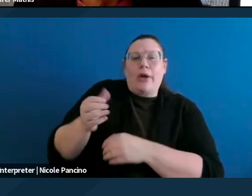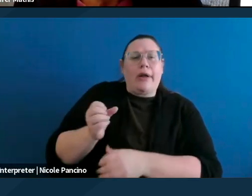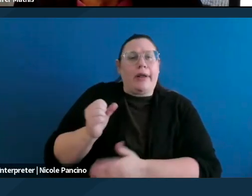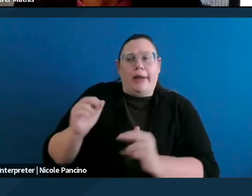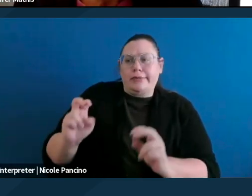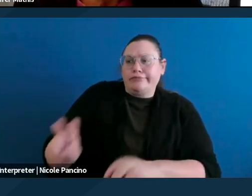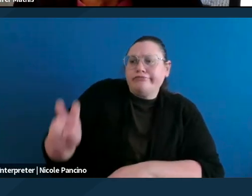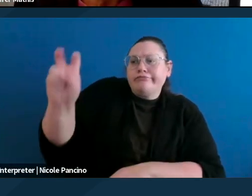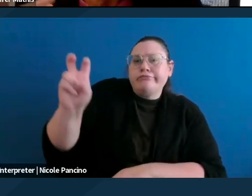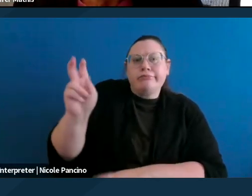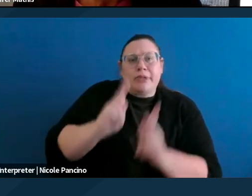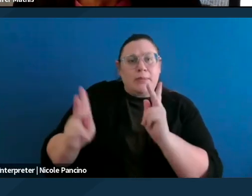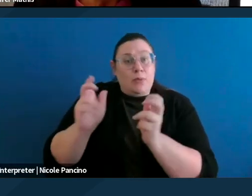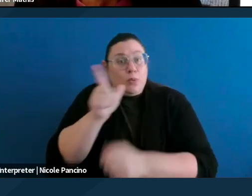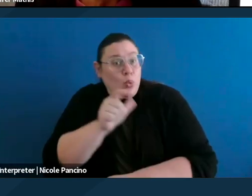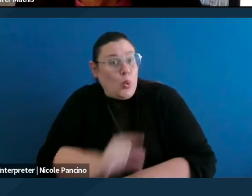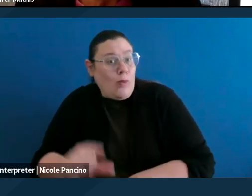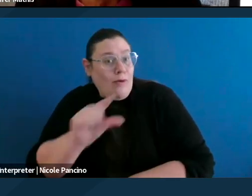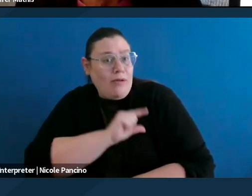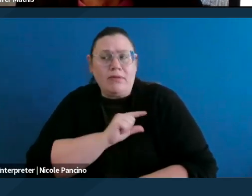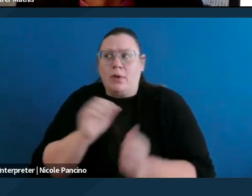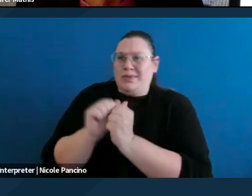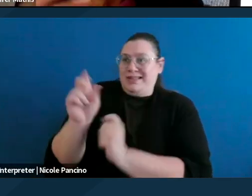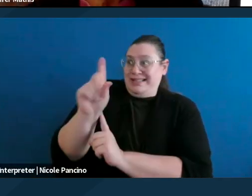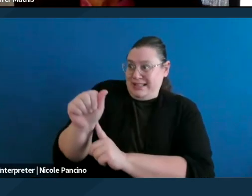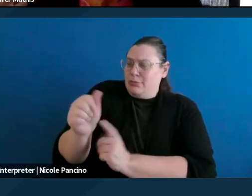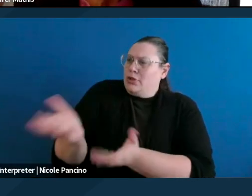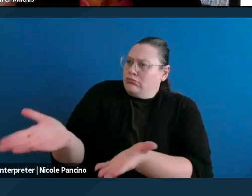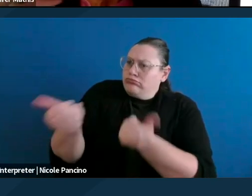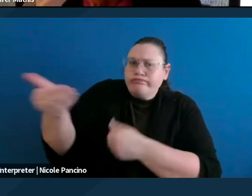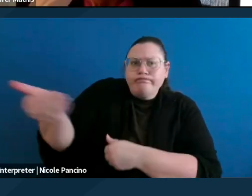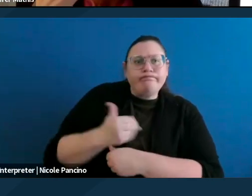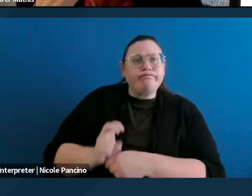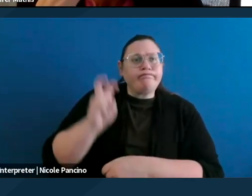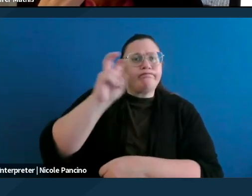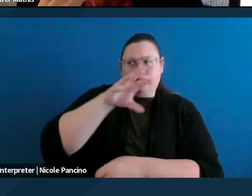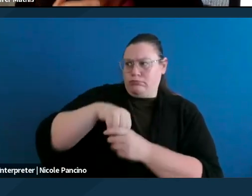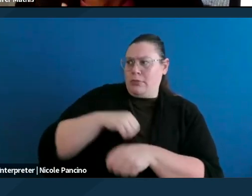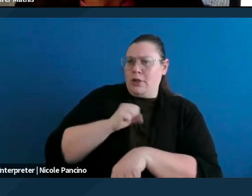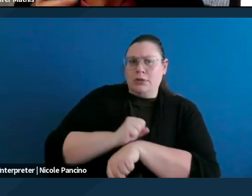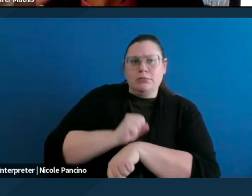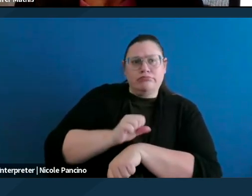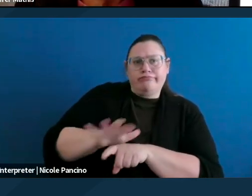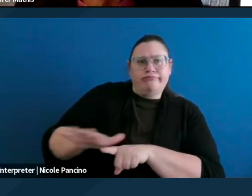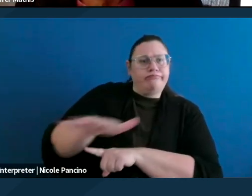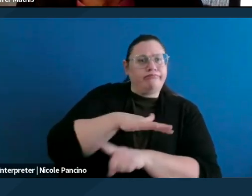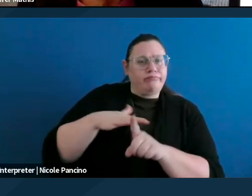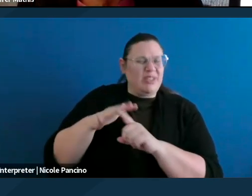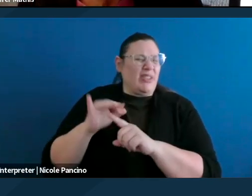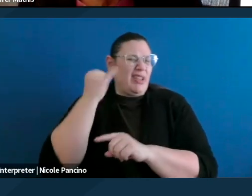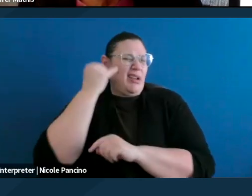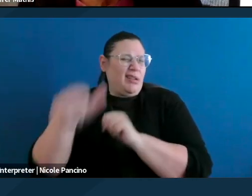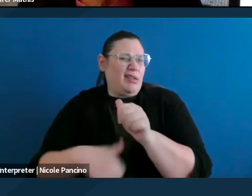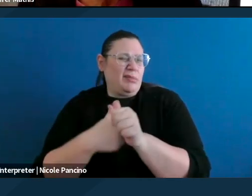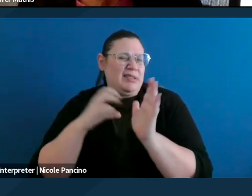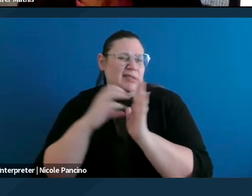qualified people with disabilities in their workforces. So that is sort of the idea behind Section